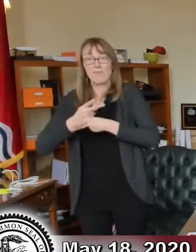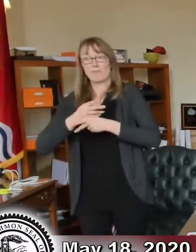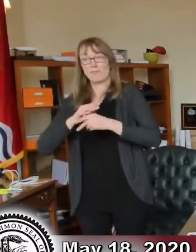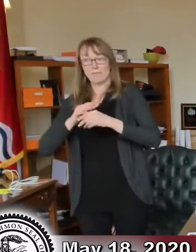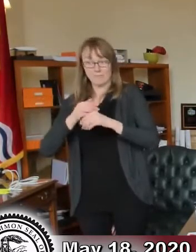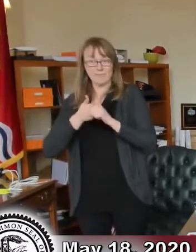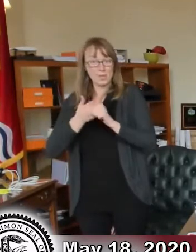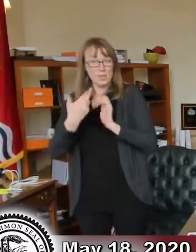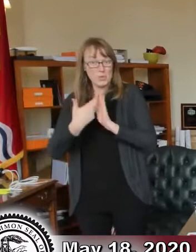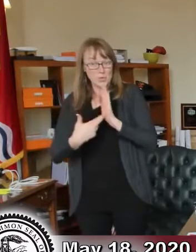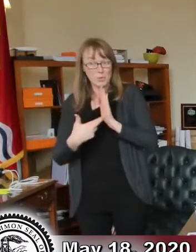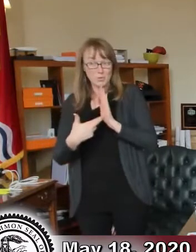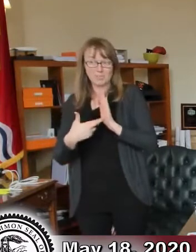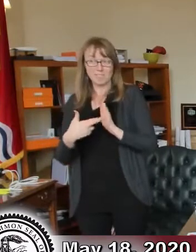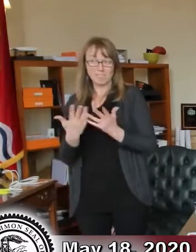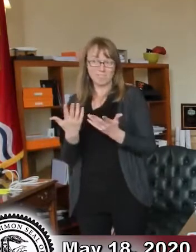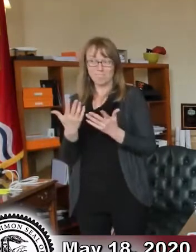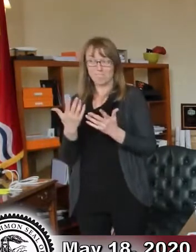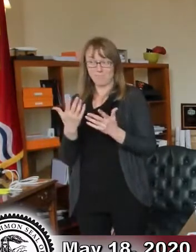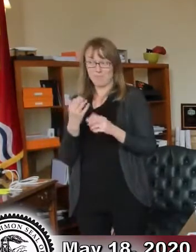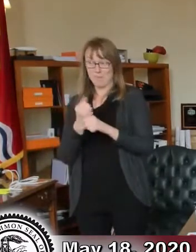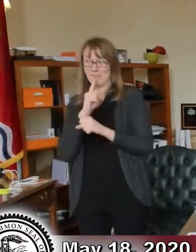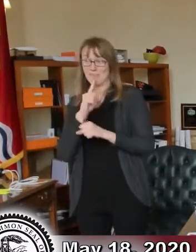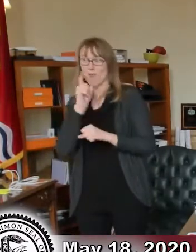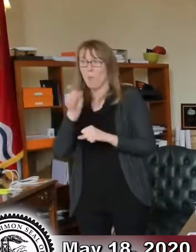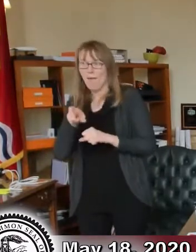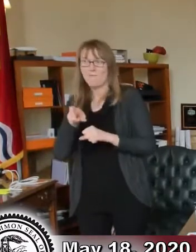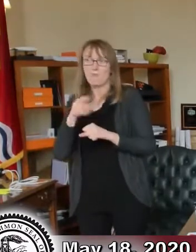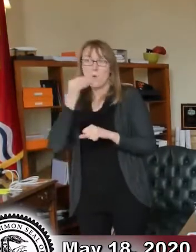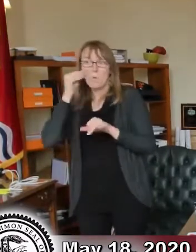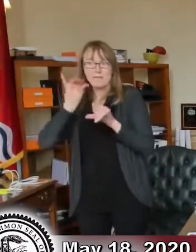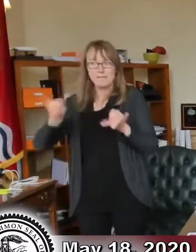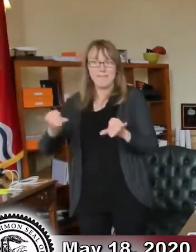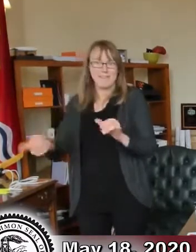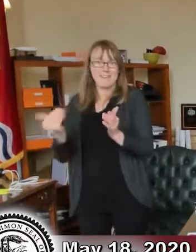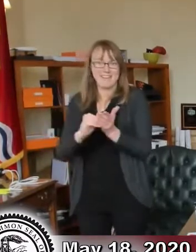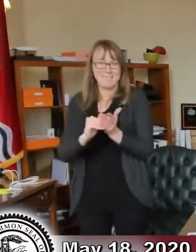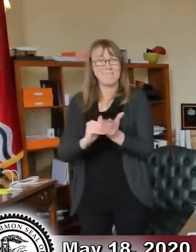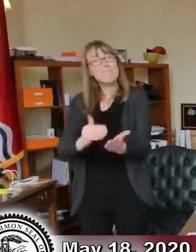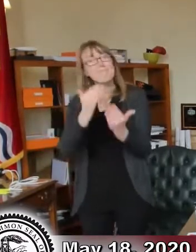today. We're out of time. Thank you all. Really appreciate you tuning in today.